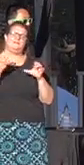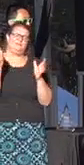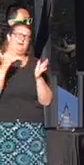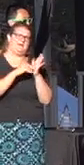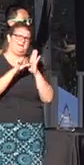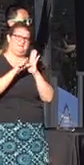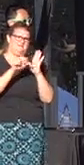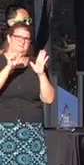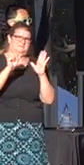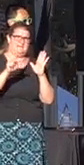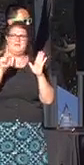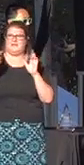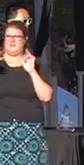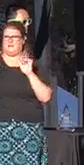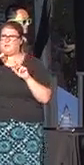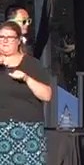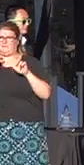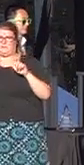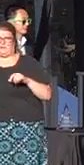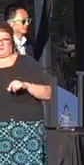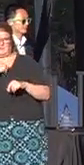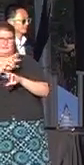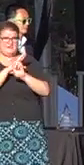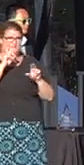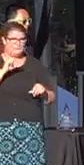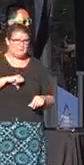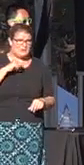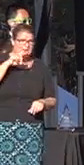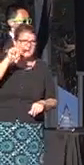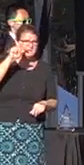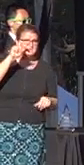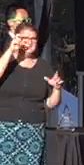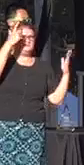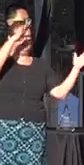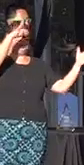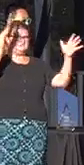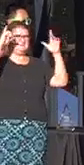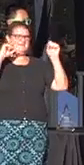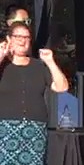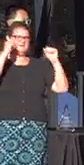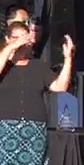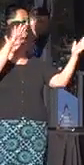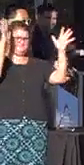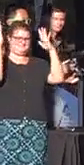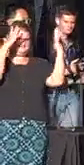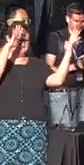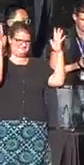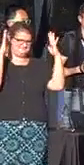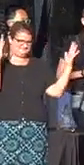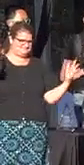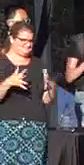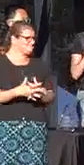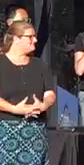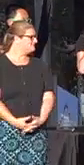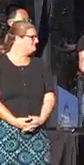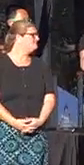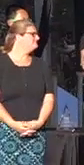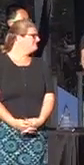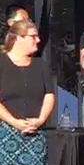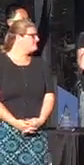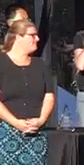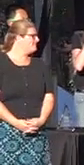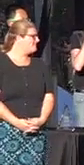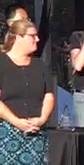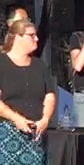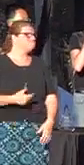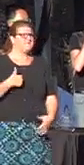again. Who sacrificed? Are we ready for Pride? VIP, where are you? There we go. So